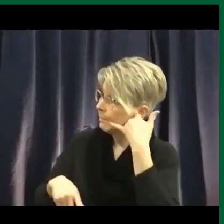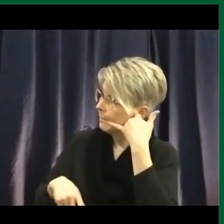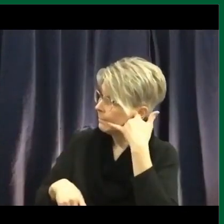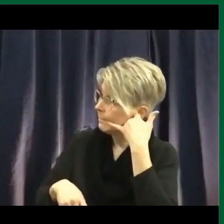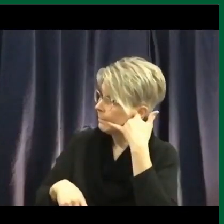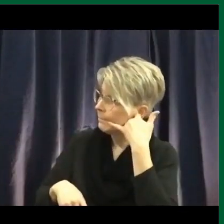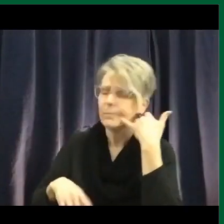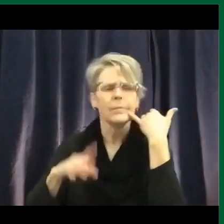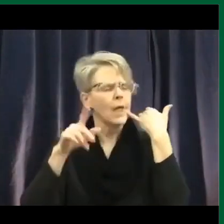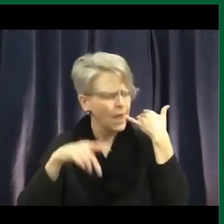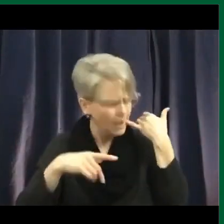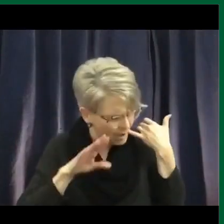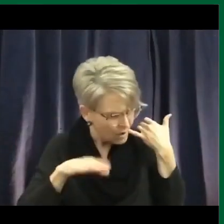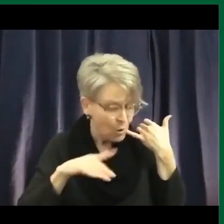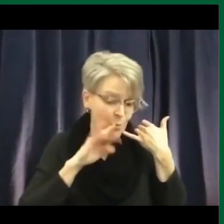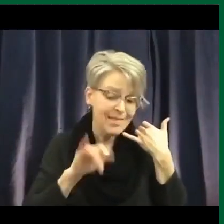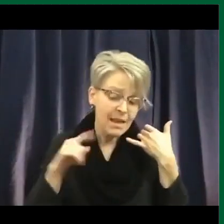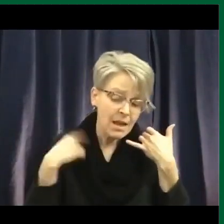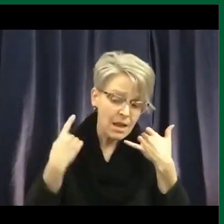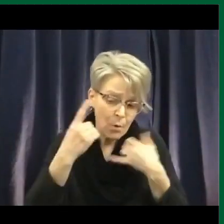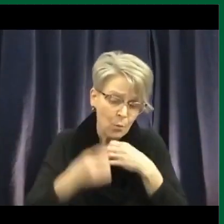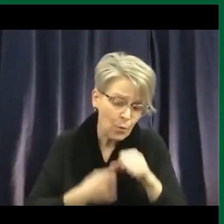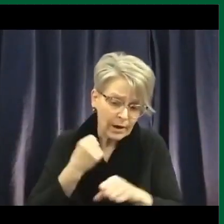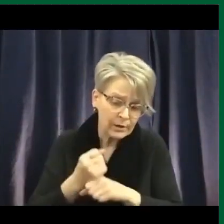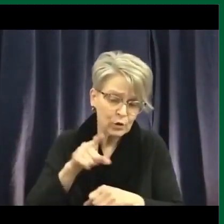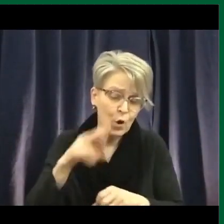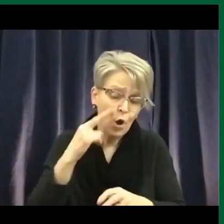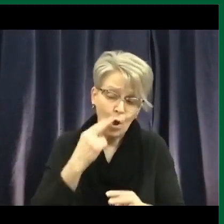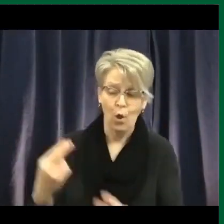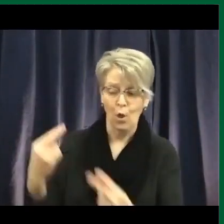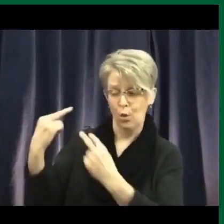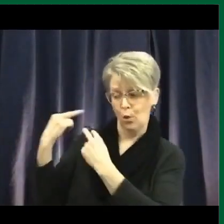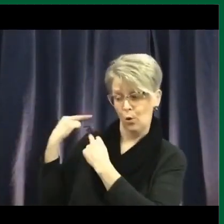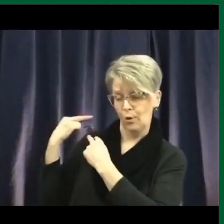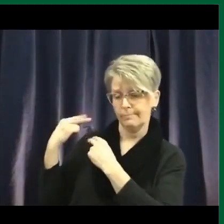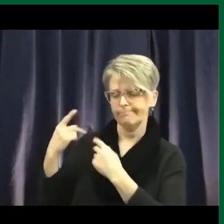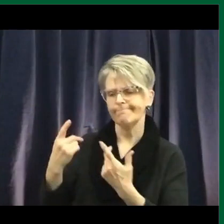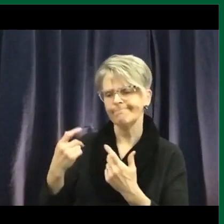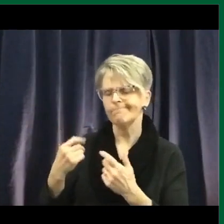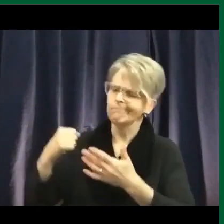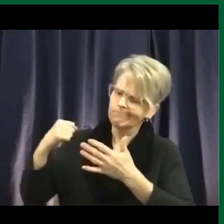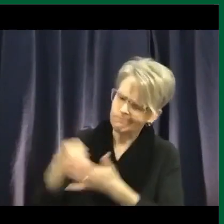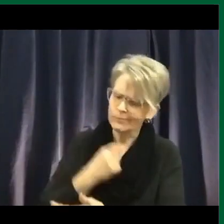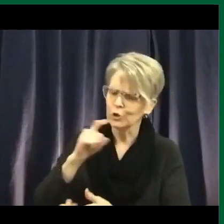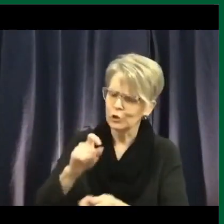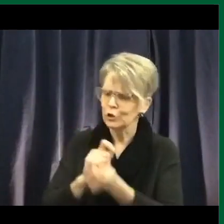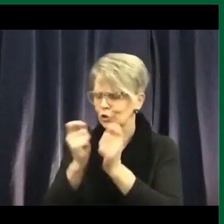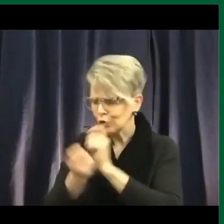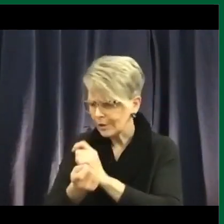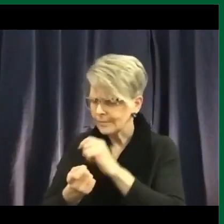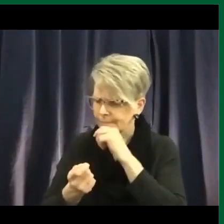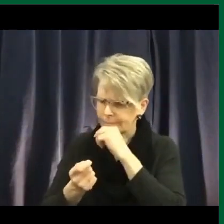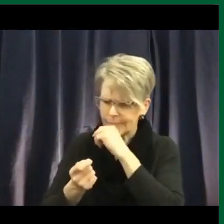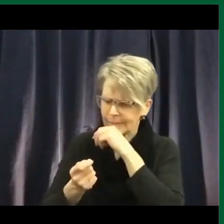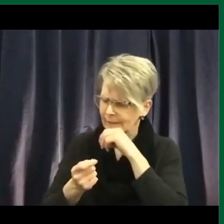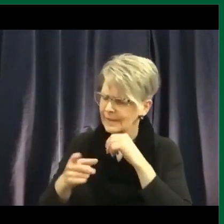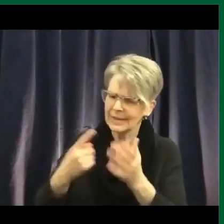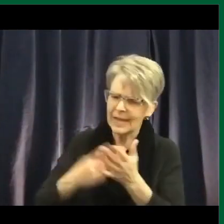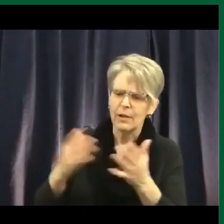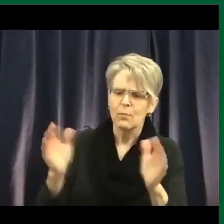So that being said, over the past year, is there anything in reflection or in retrospect that you might have wanted to do differently, including how